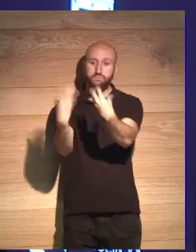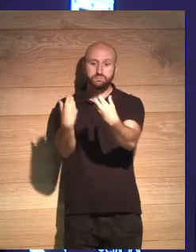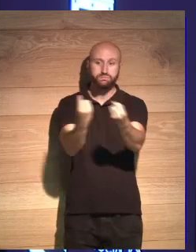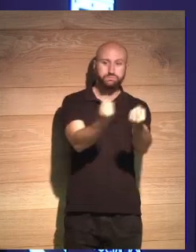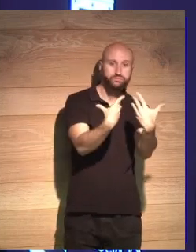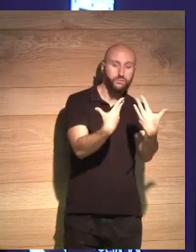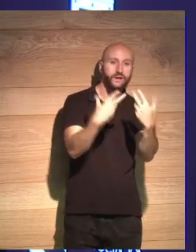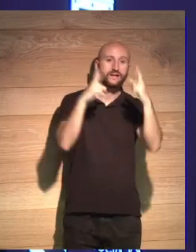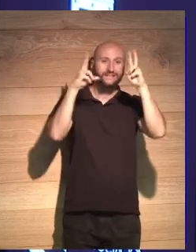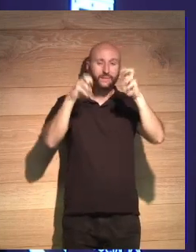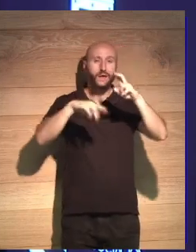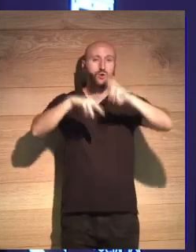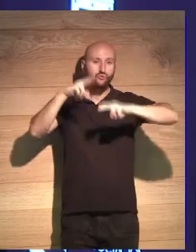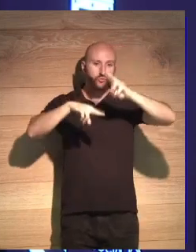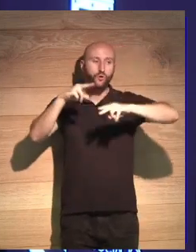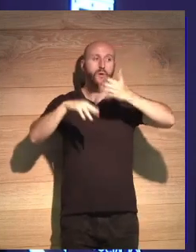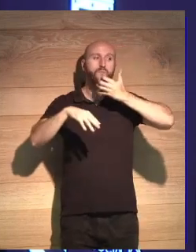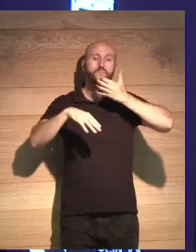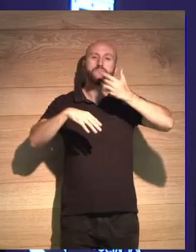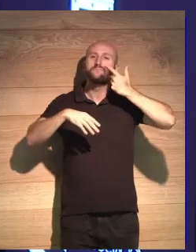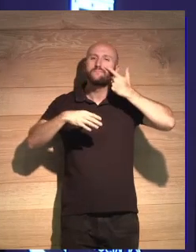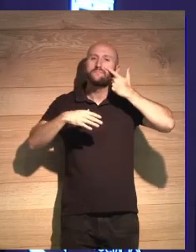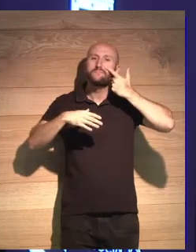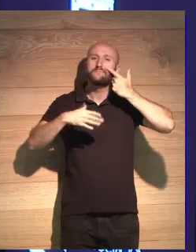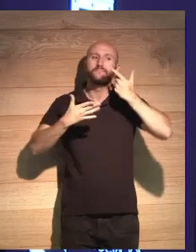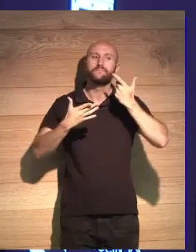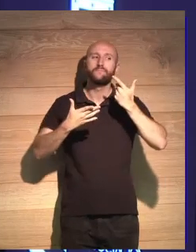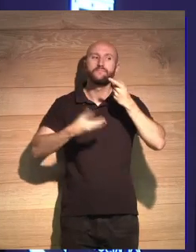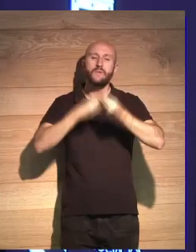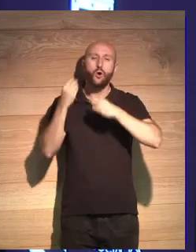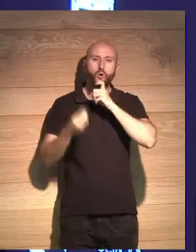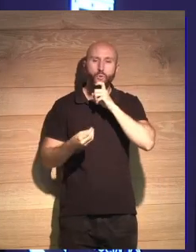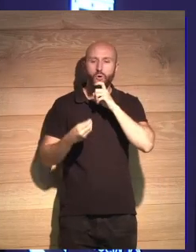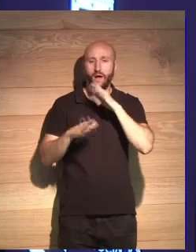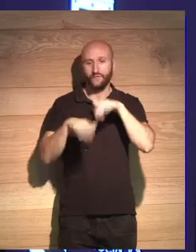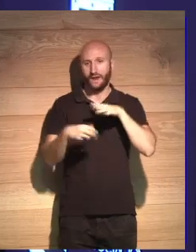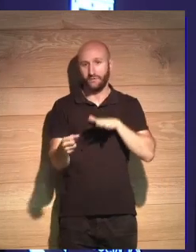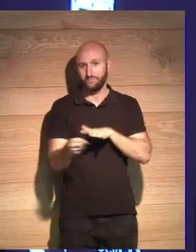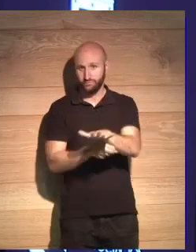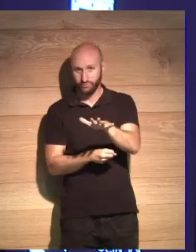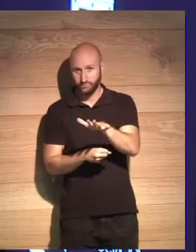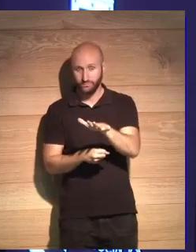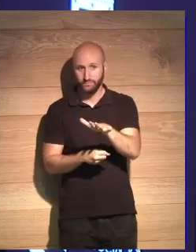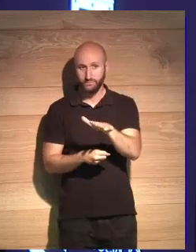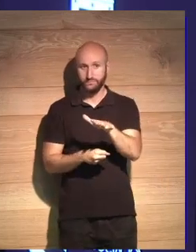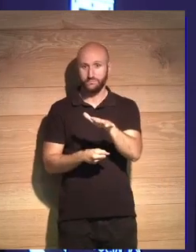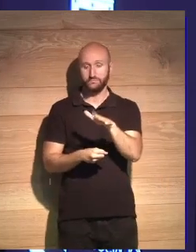message, can you give us a final message on gamification and how it's